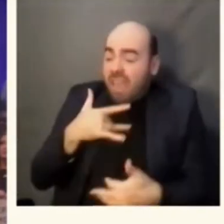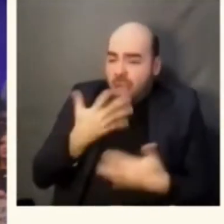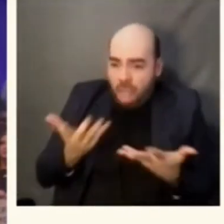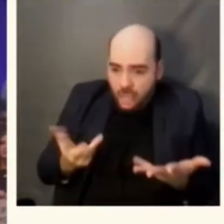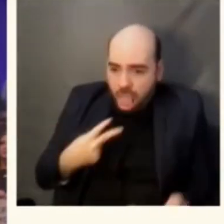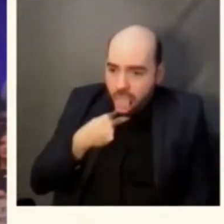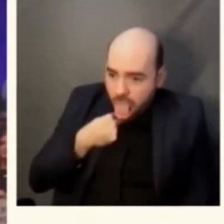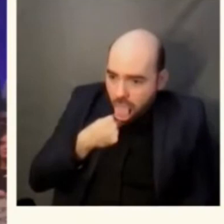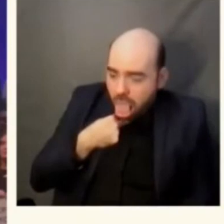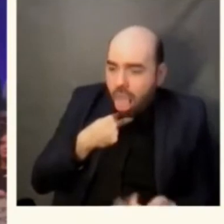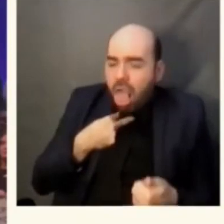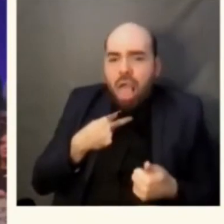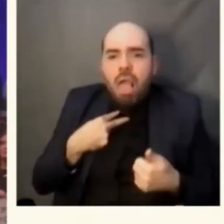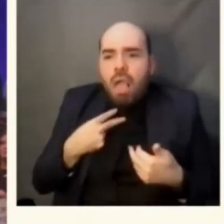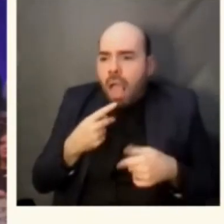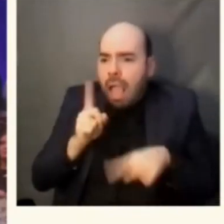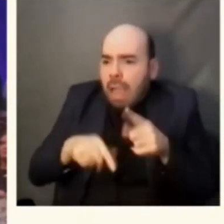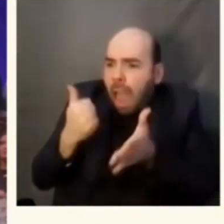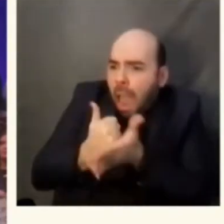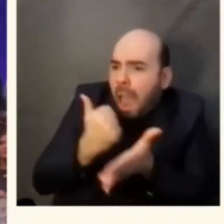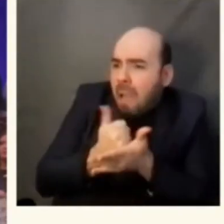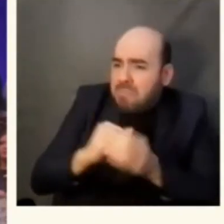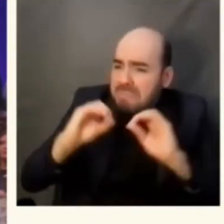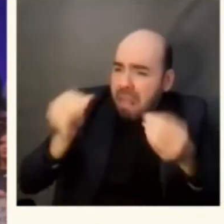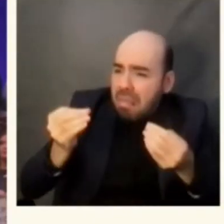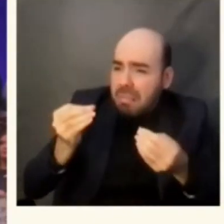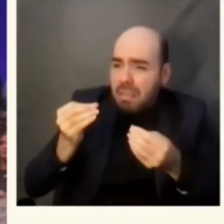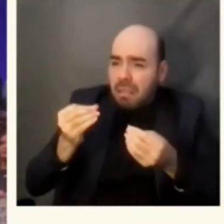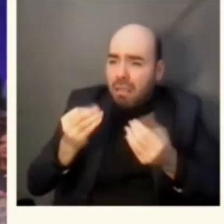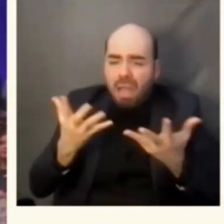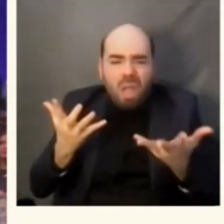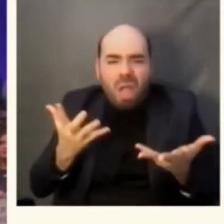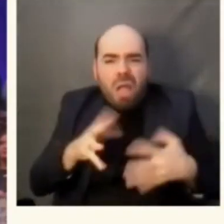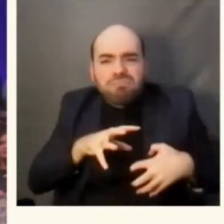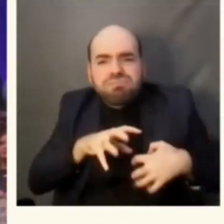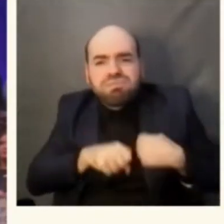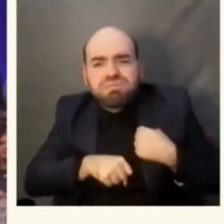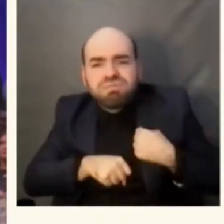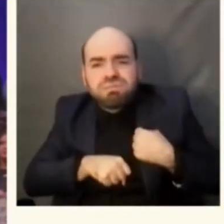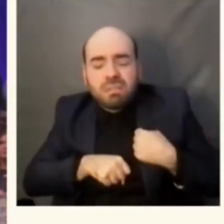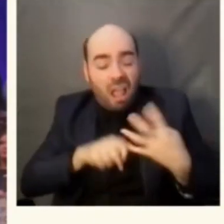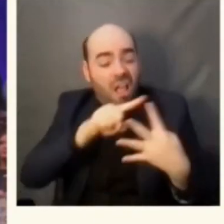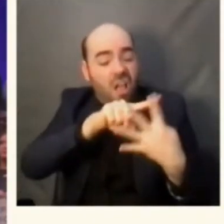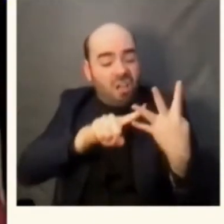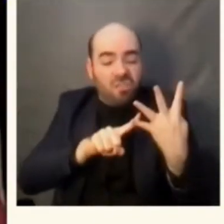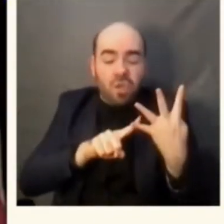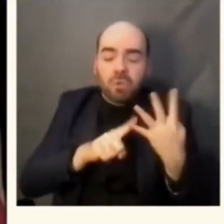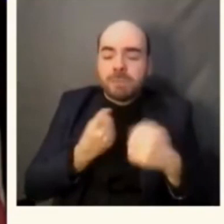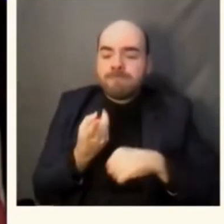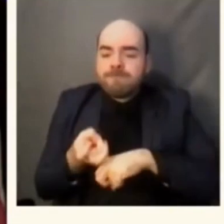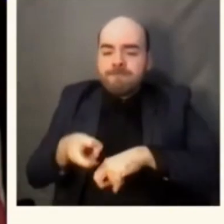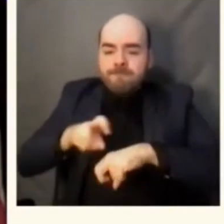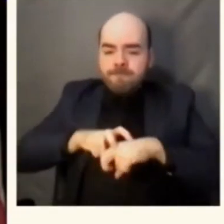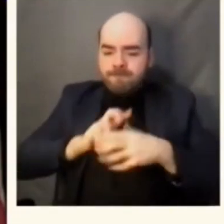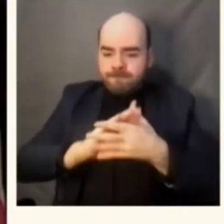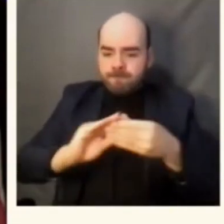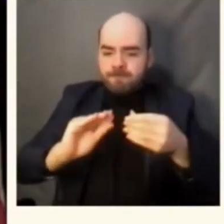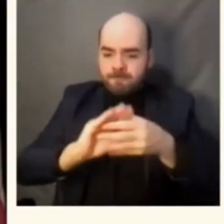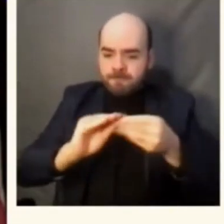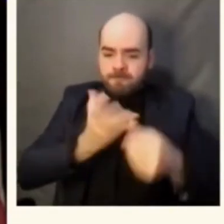families. They recalled their stories with a stone-like strength,